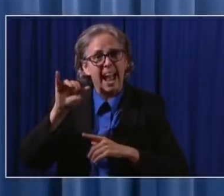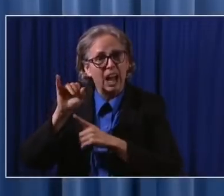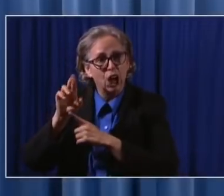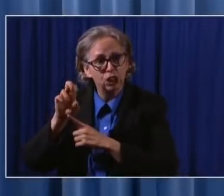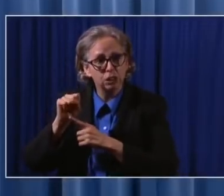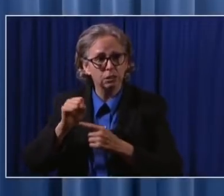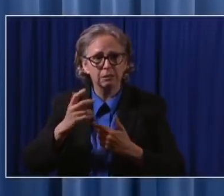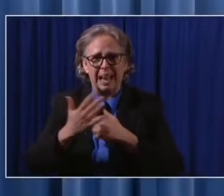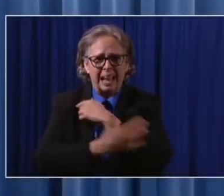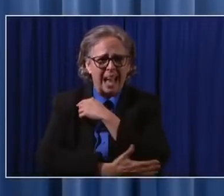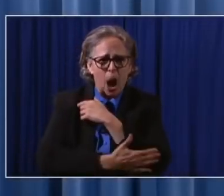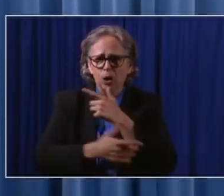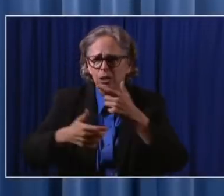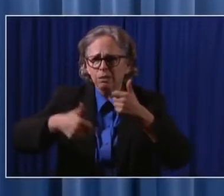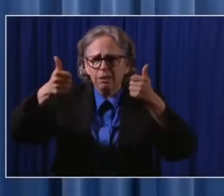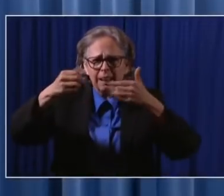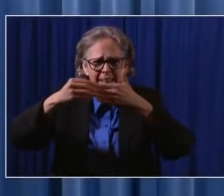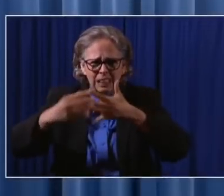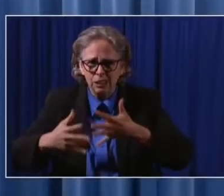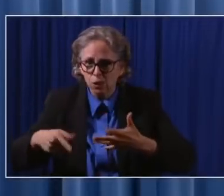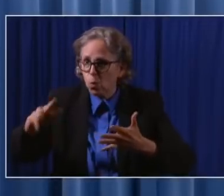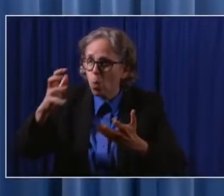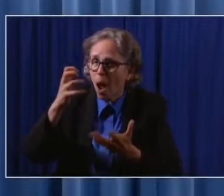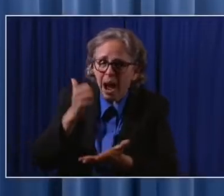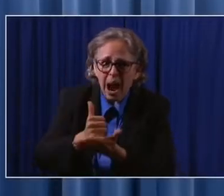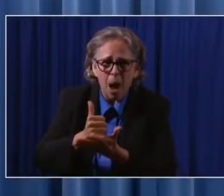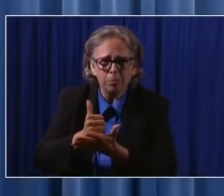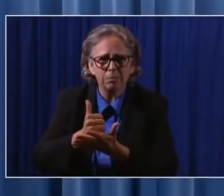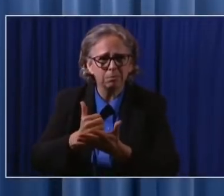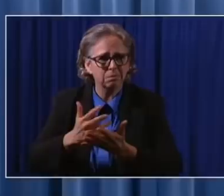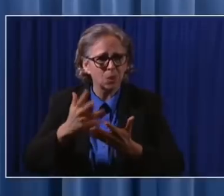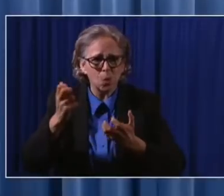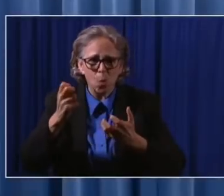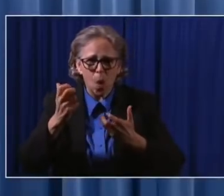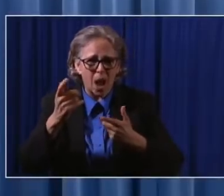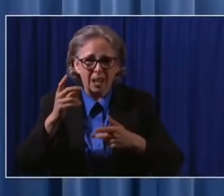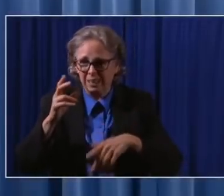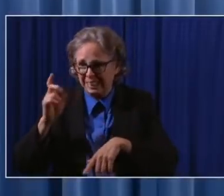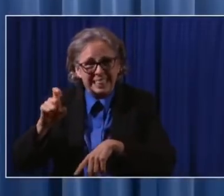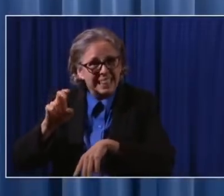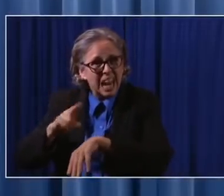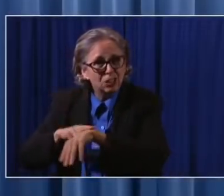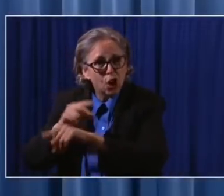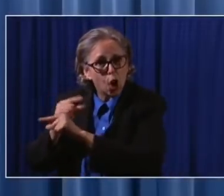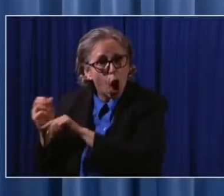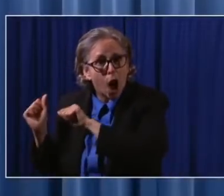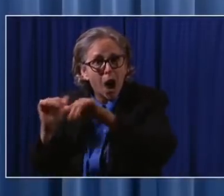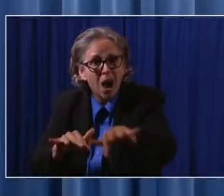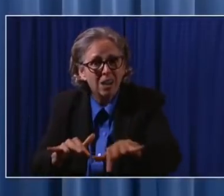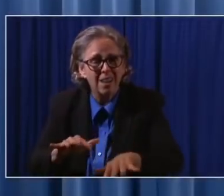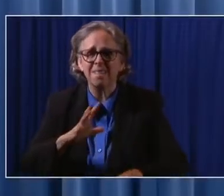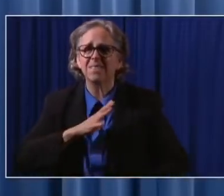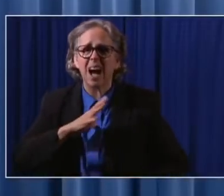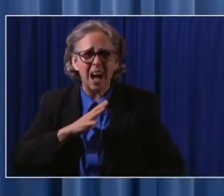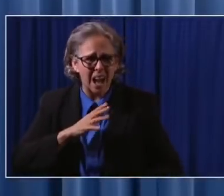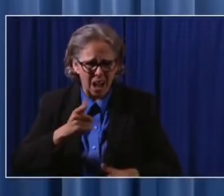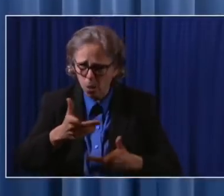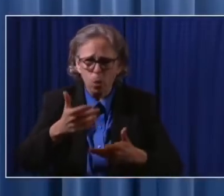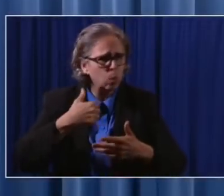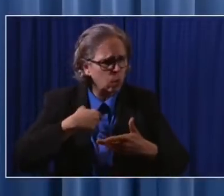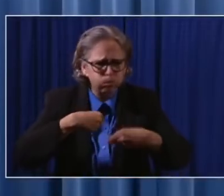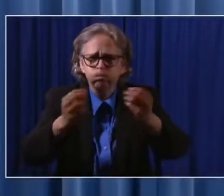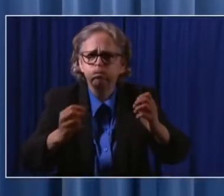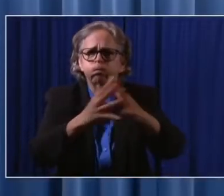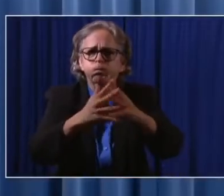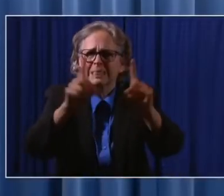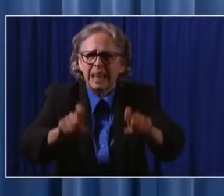that again want us to have the Guard to come in for a day, do a pop-up test there. We're happy to do that. We're happy to help.